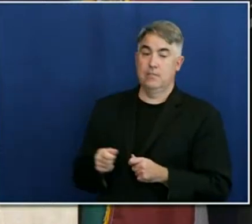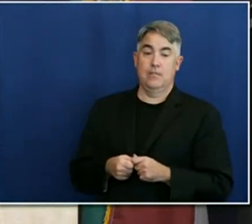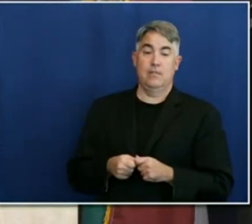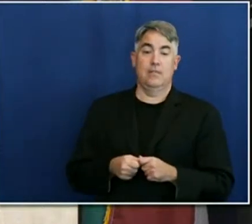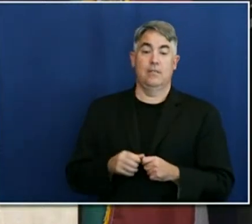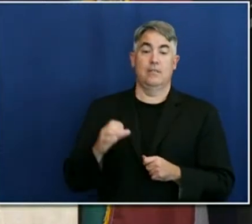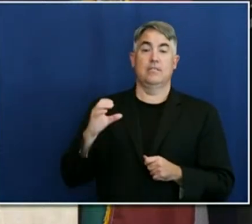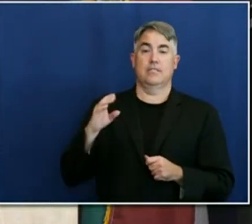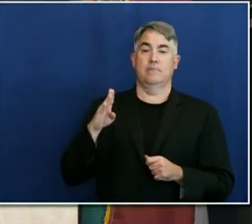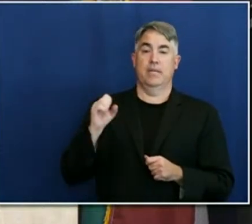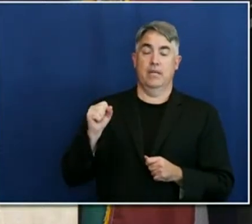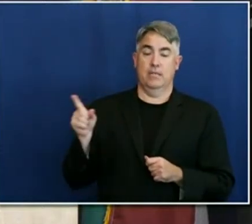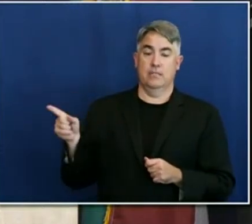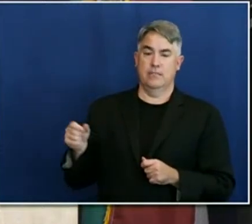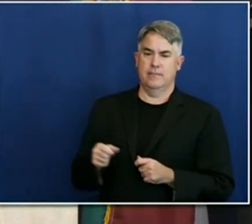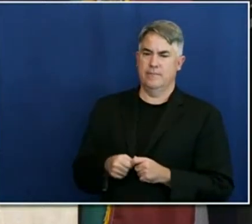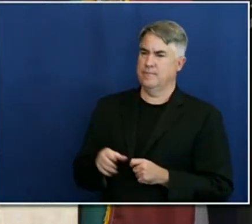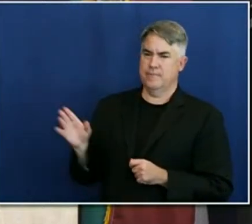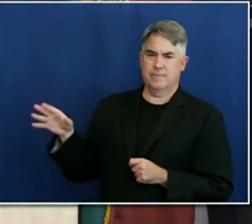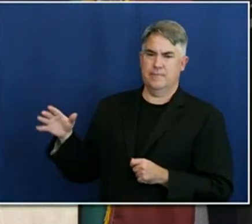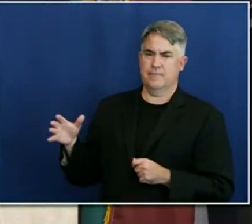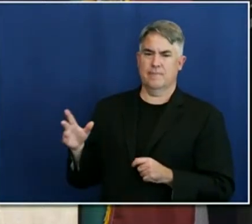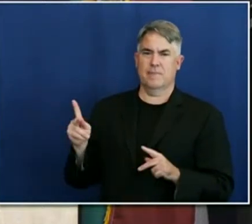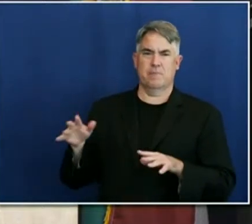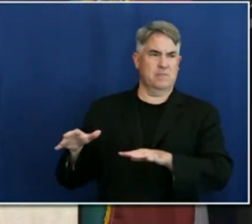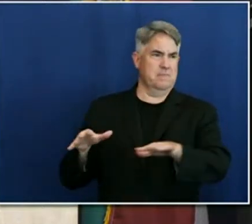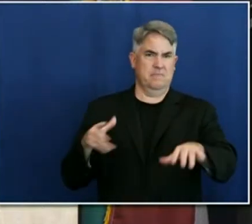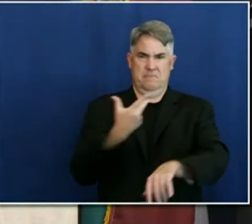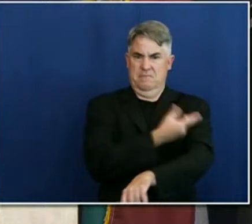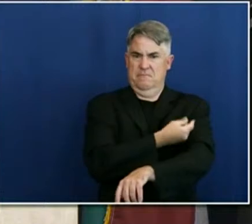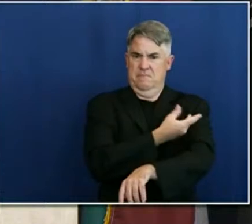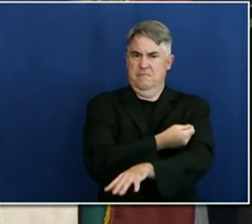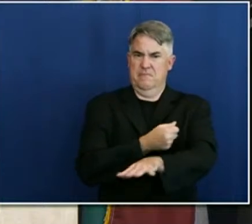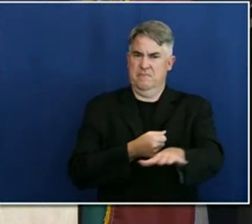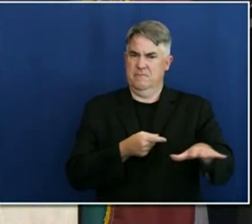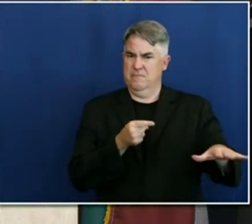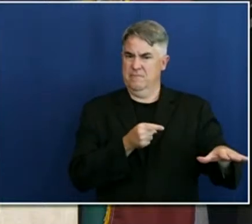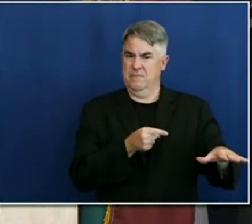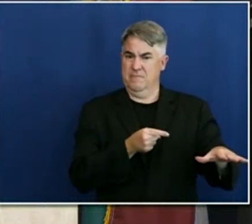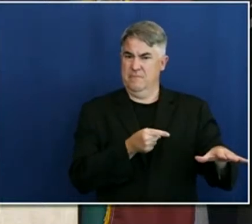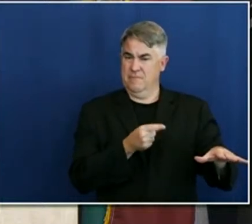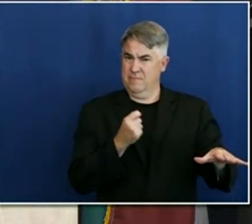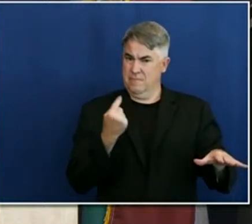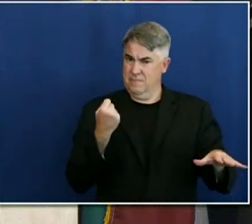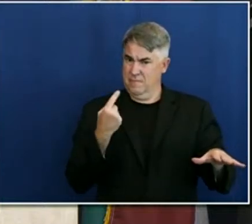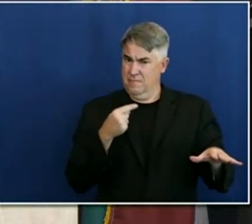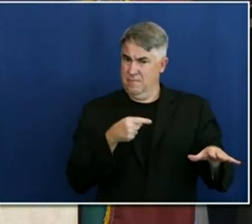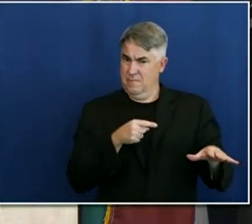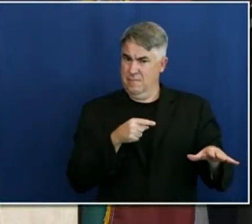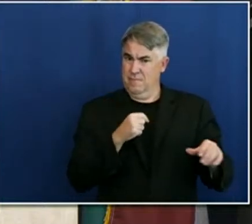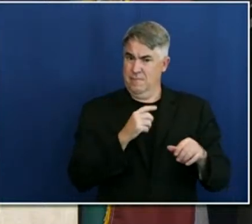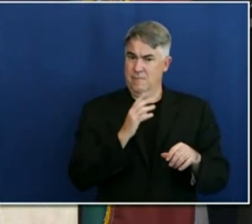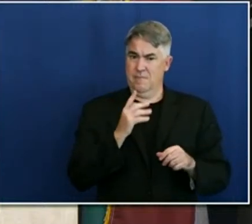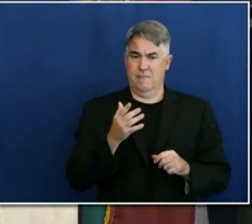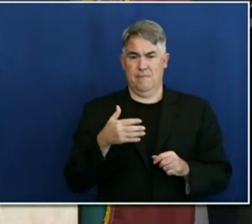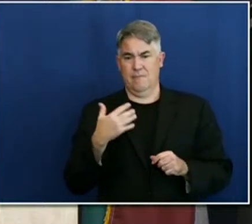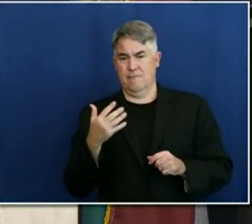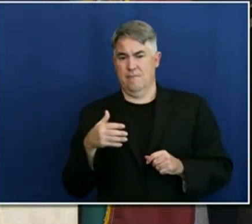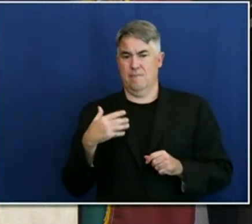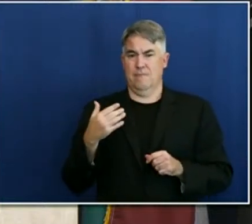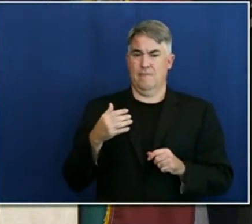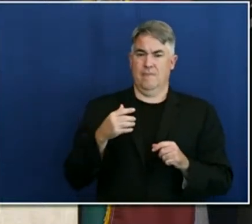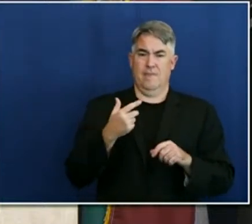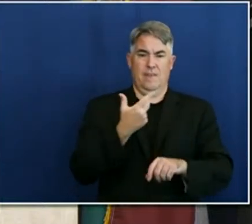fully vaccinated, what is the county's stance on requiring some form of a vaccine passport in order to attend public events or conventions